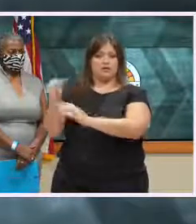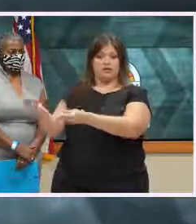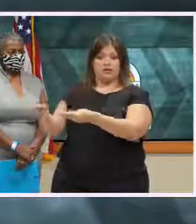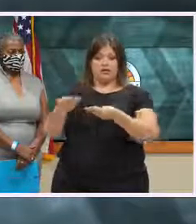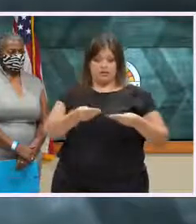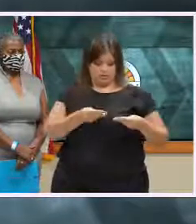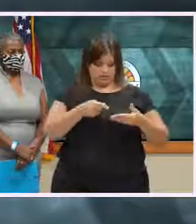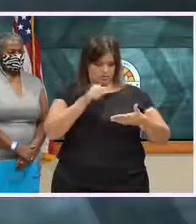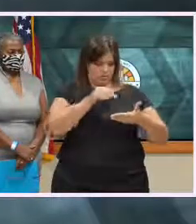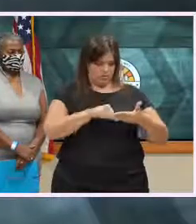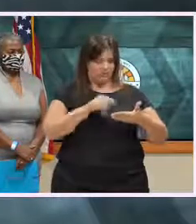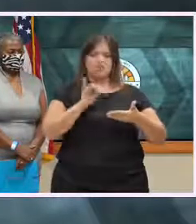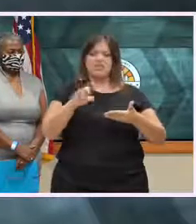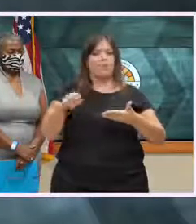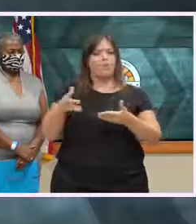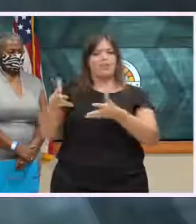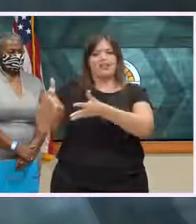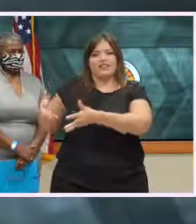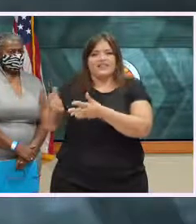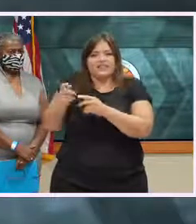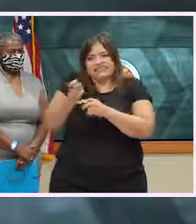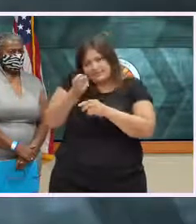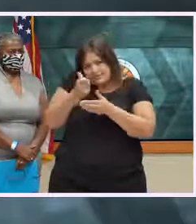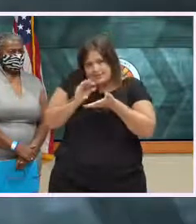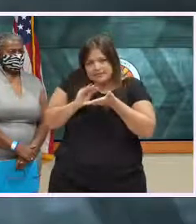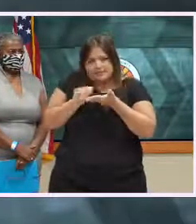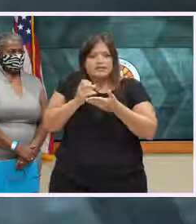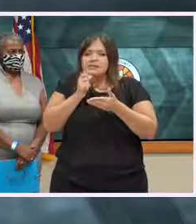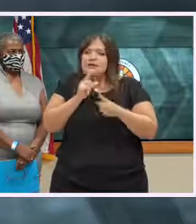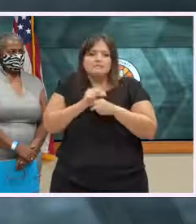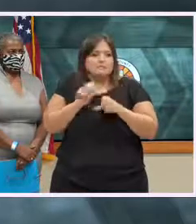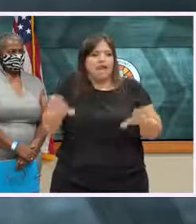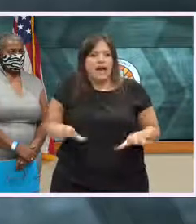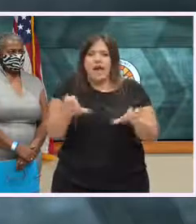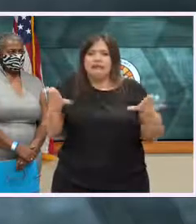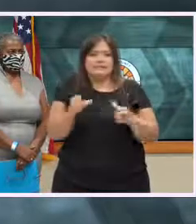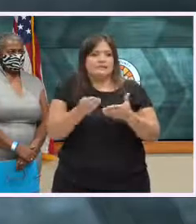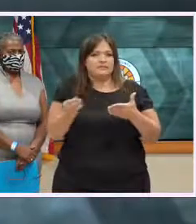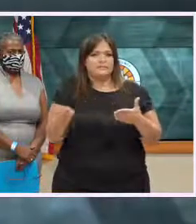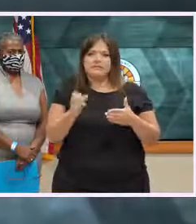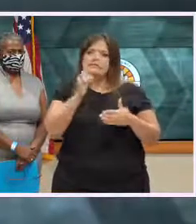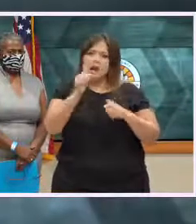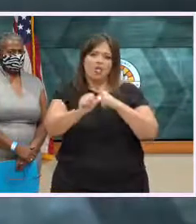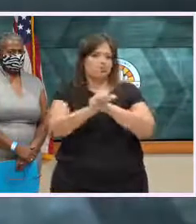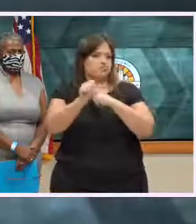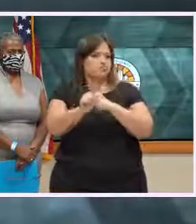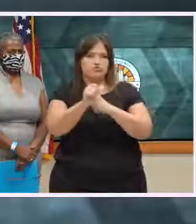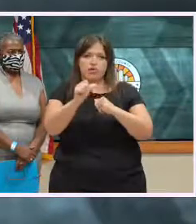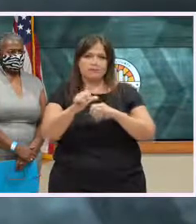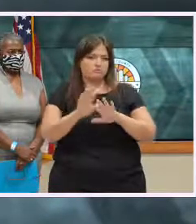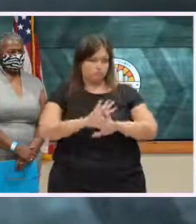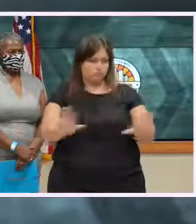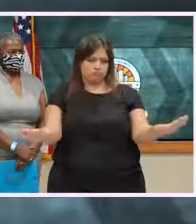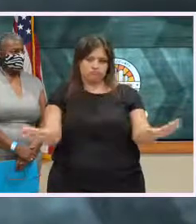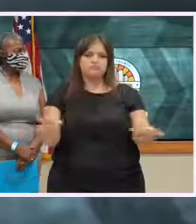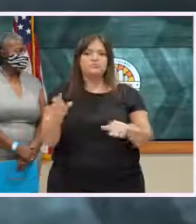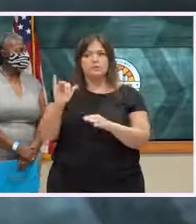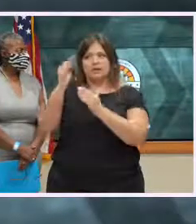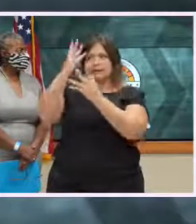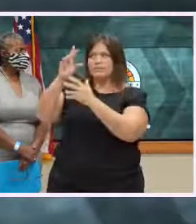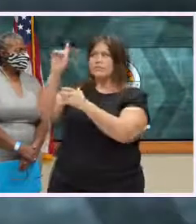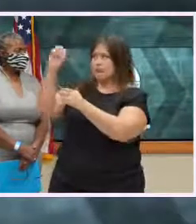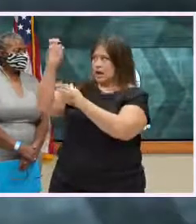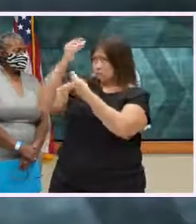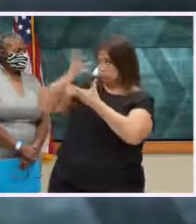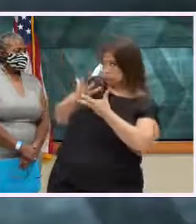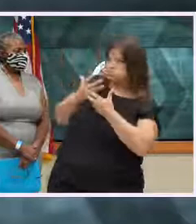actually residual material. It is no longer active. It is no longer a threat. So that's the information we got from them. We